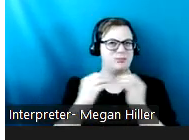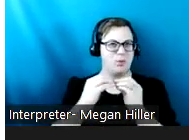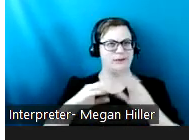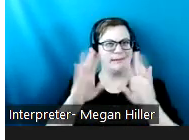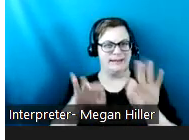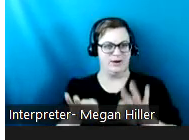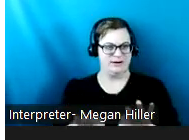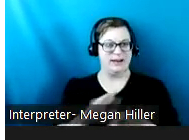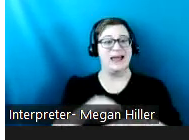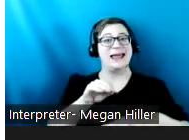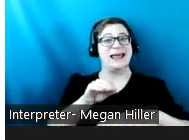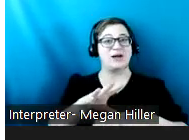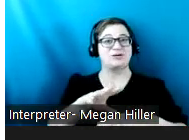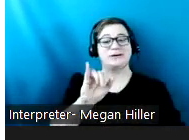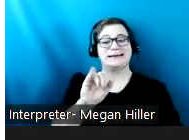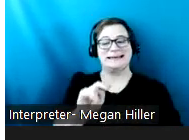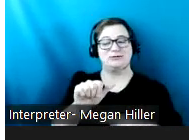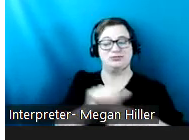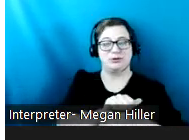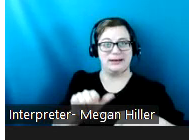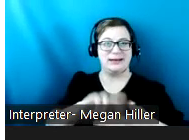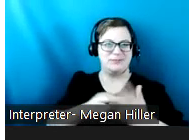and training, making sure that that's abundantly clear.